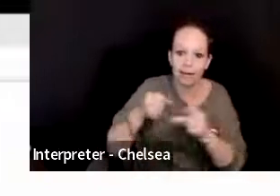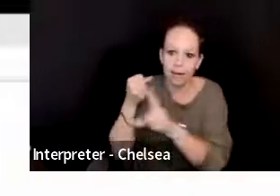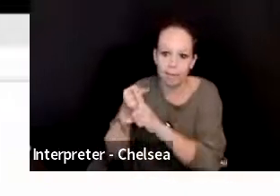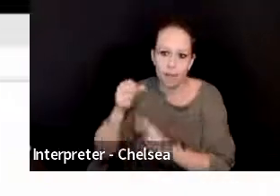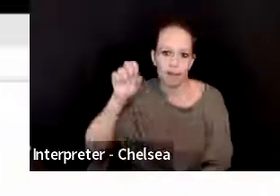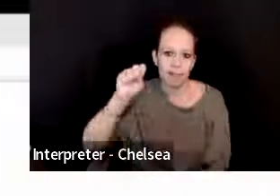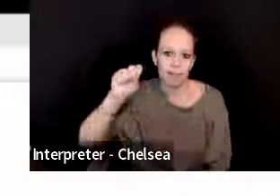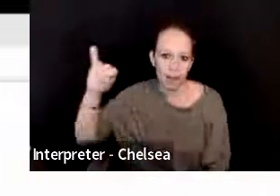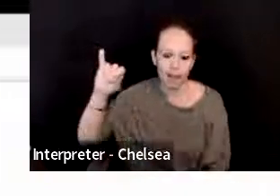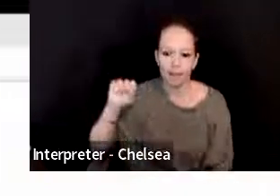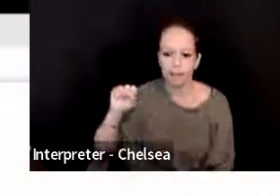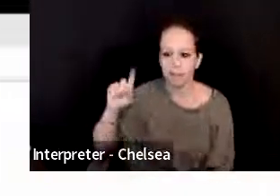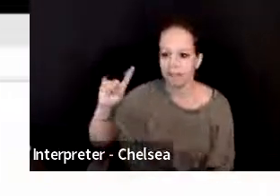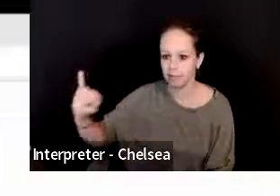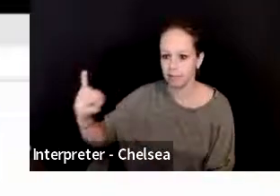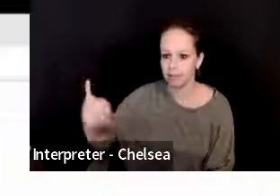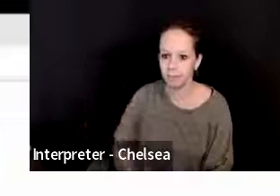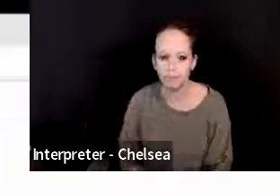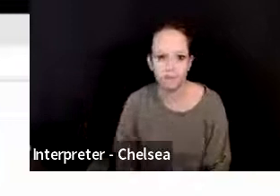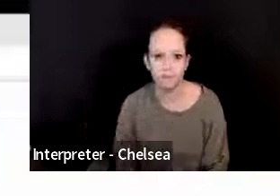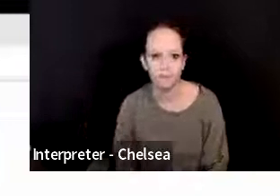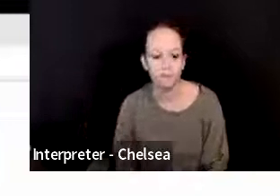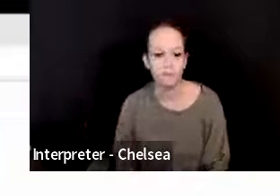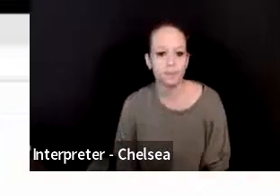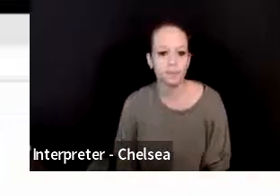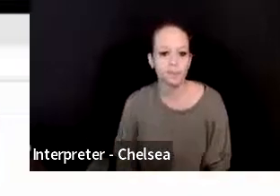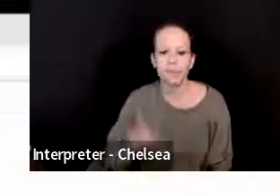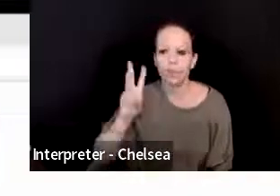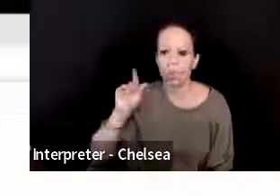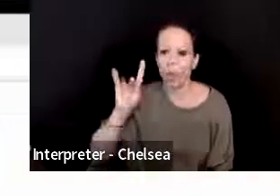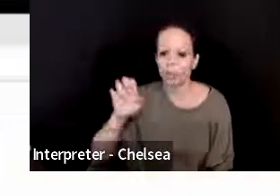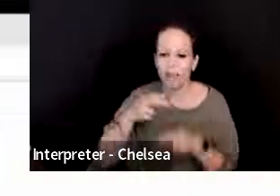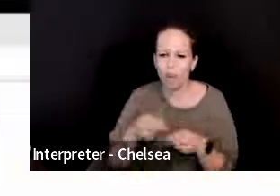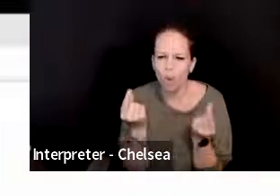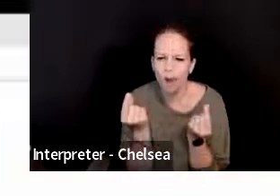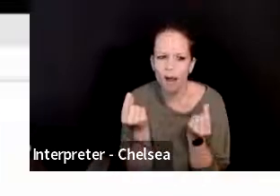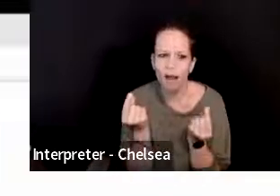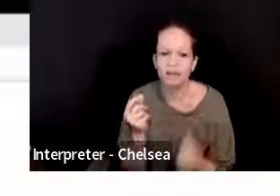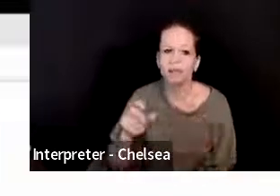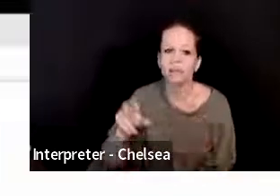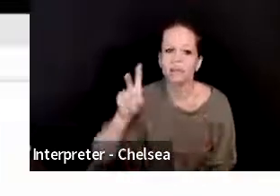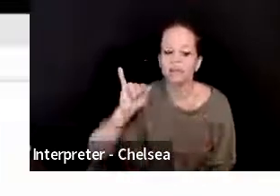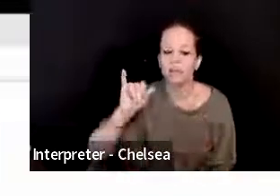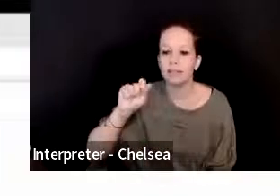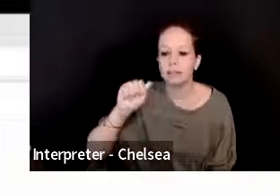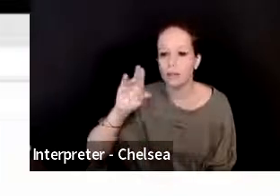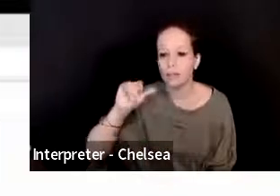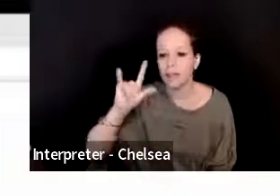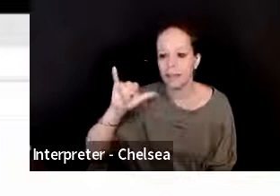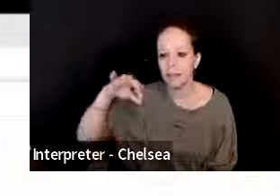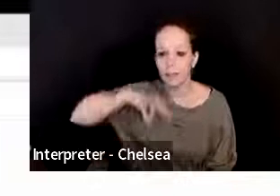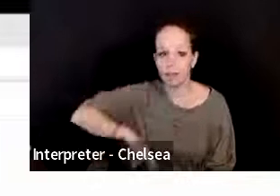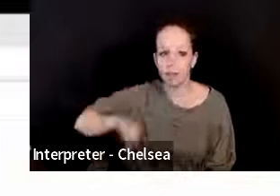Security Disability Insurance. The website is called Disability Benefits 101, Working